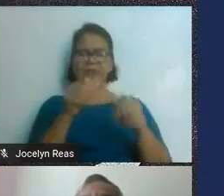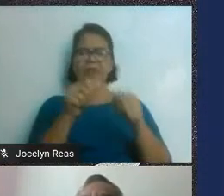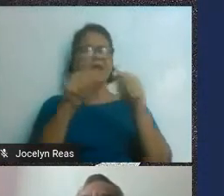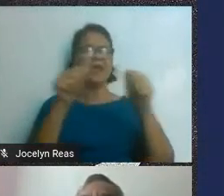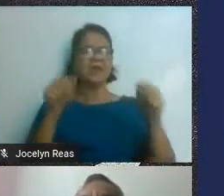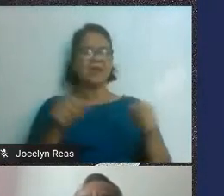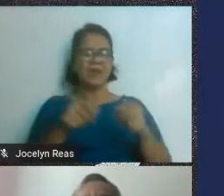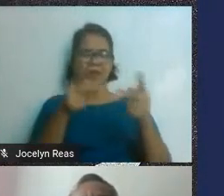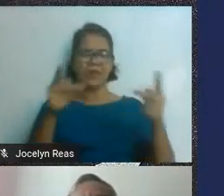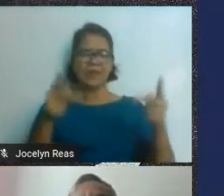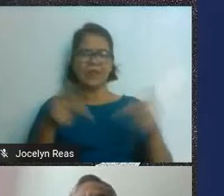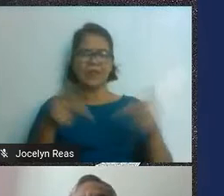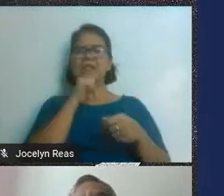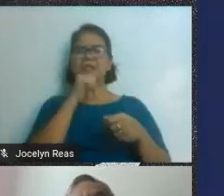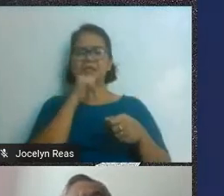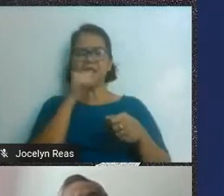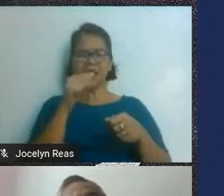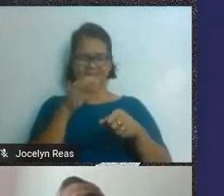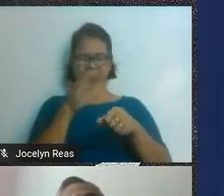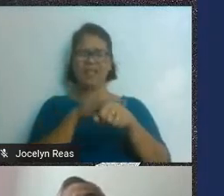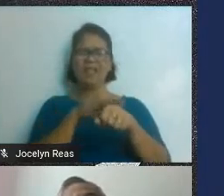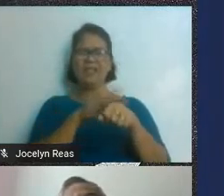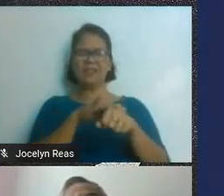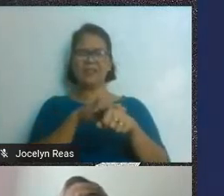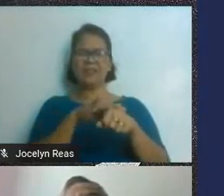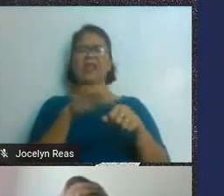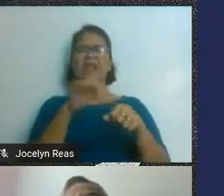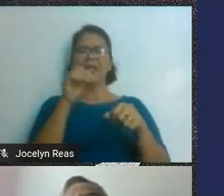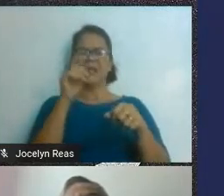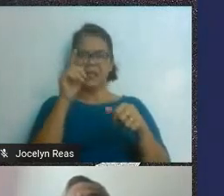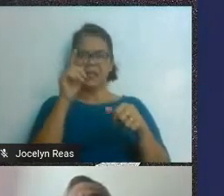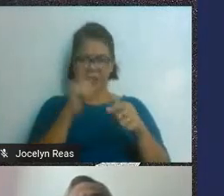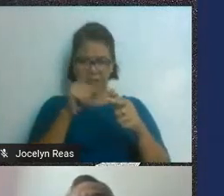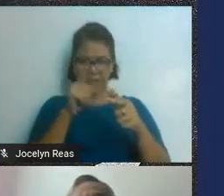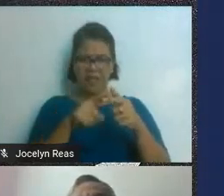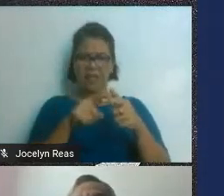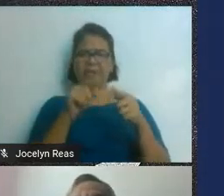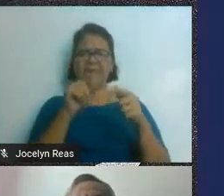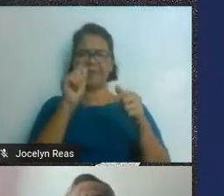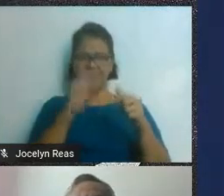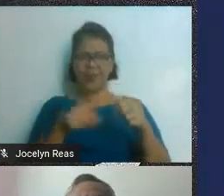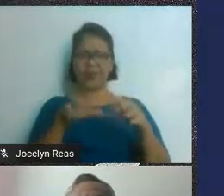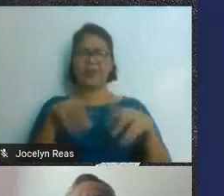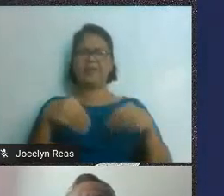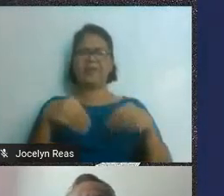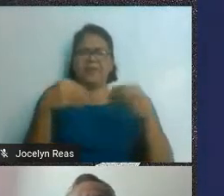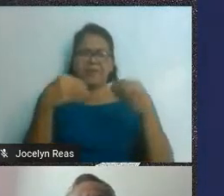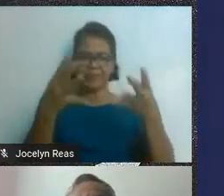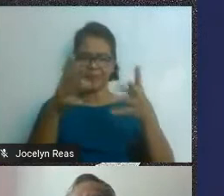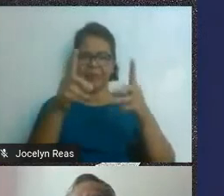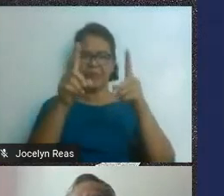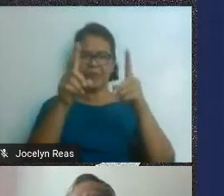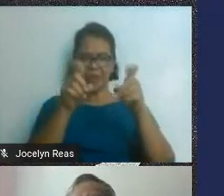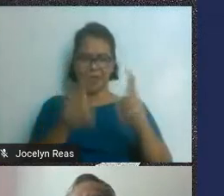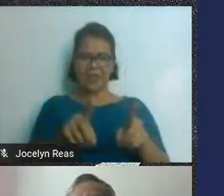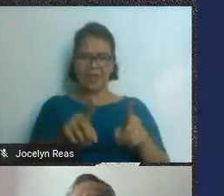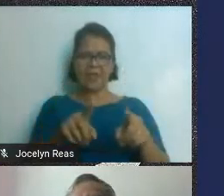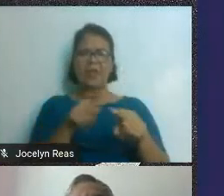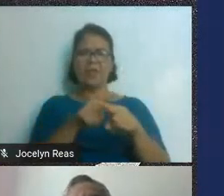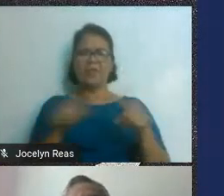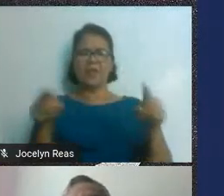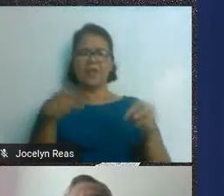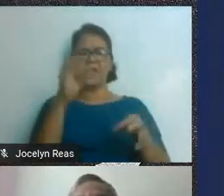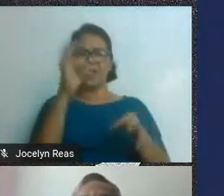NCAI. But only 10 to 15 students per testing room will be allowed, because we'll have to practice